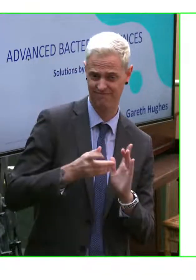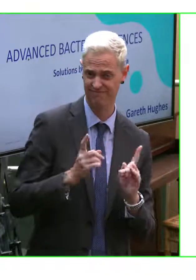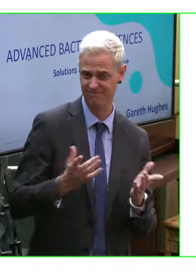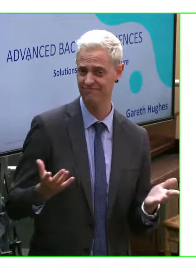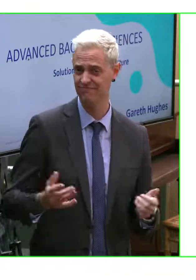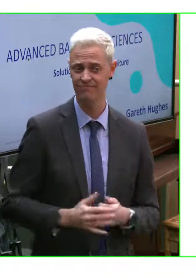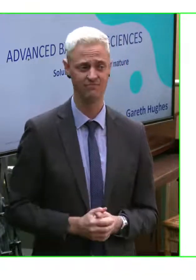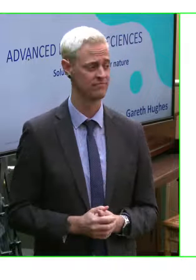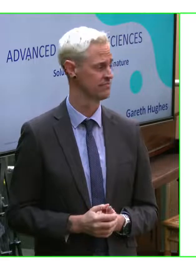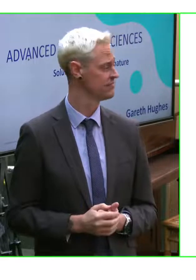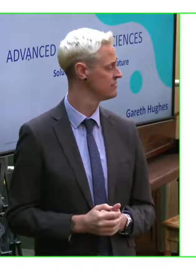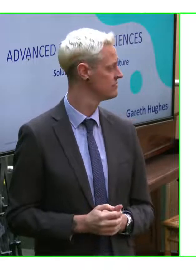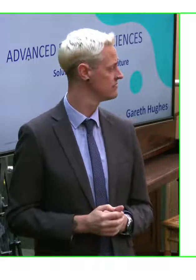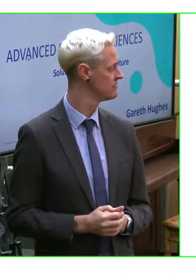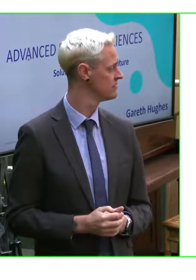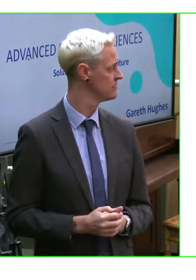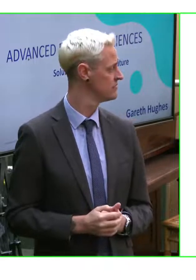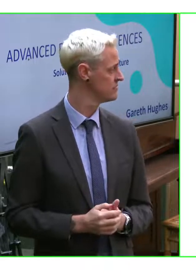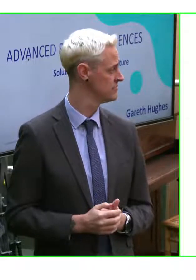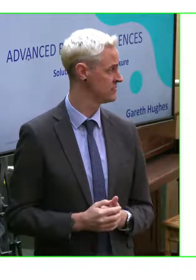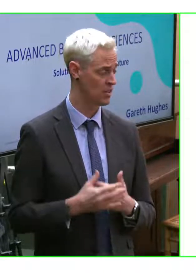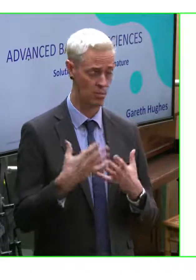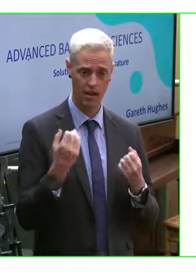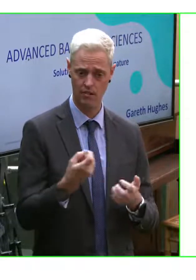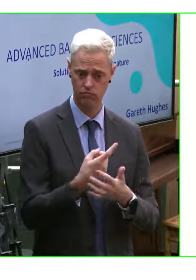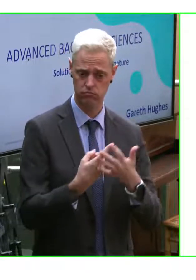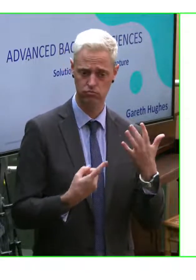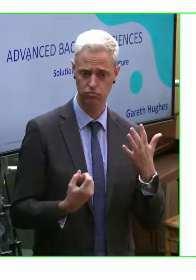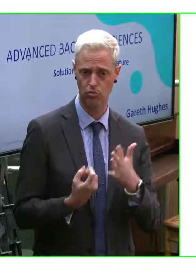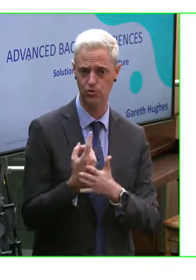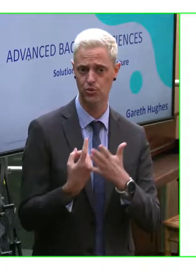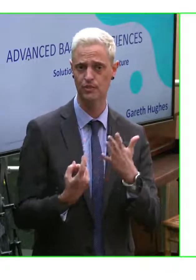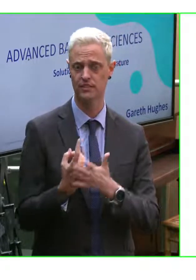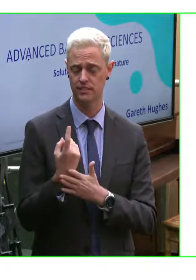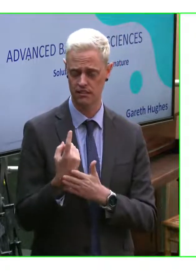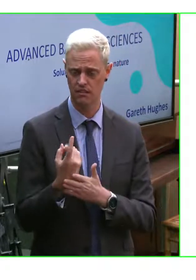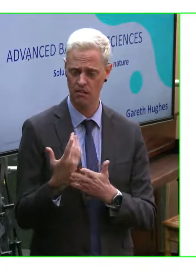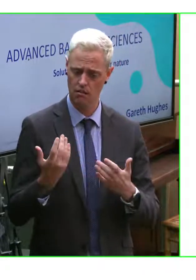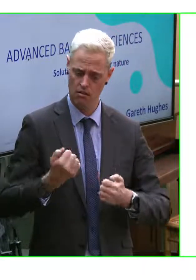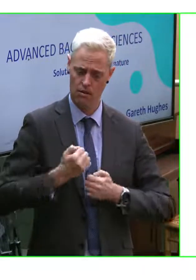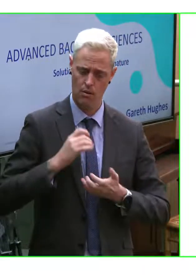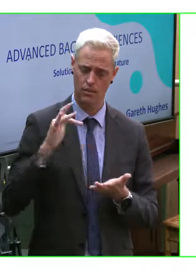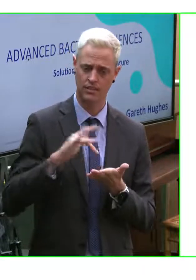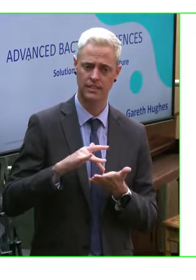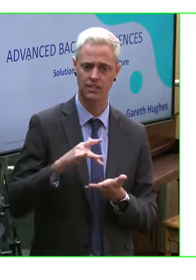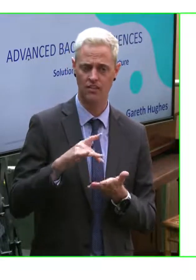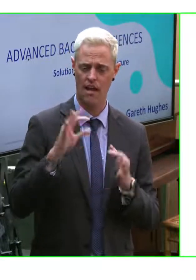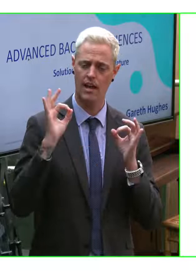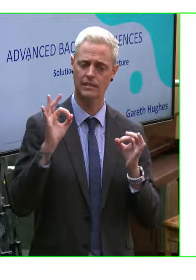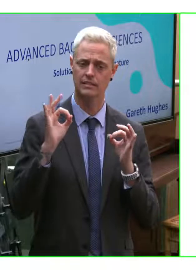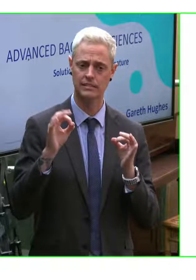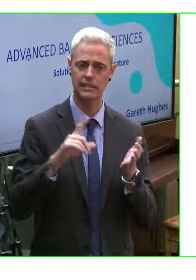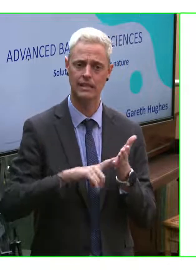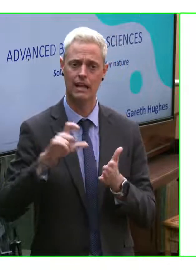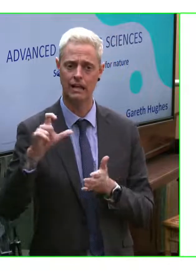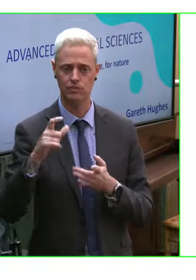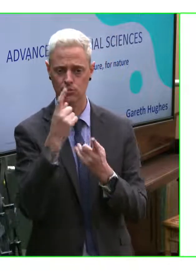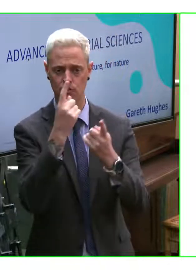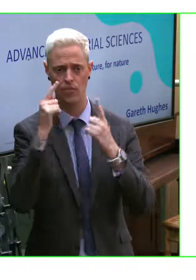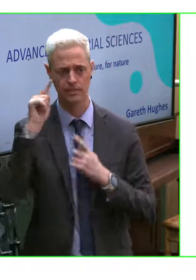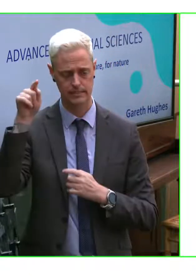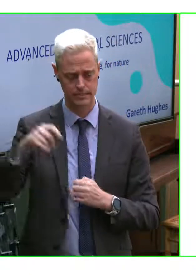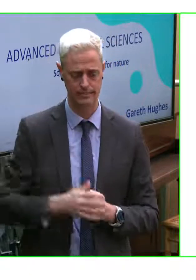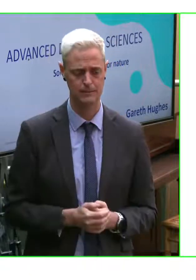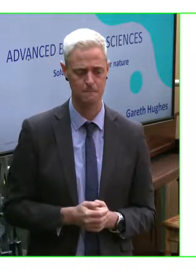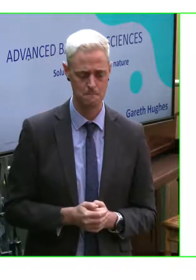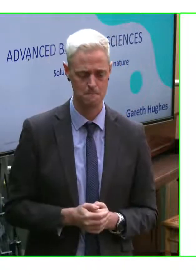many opportunities for us to do that. We've established a centre of excellence in Lancaster at the university.